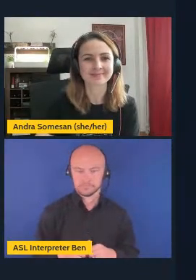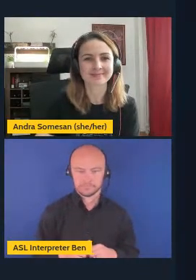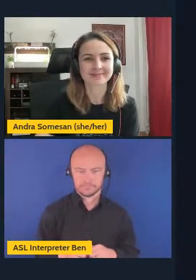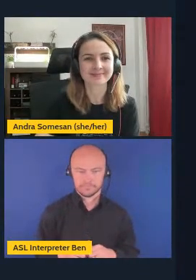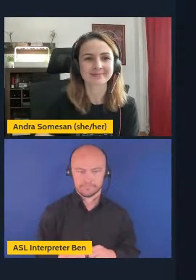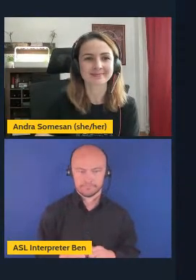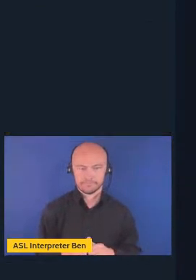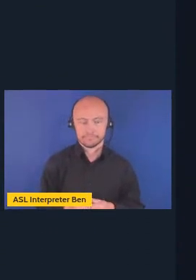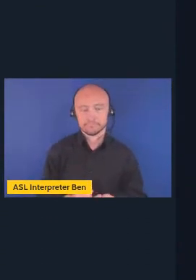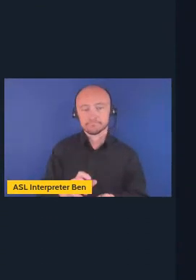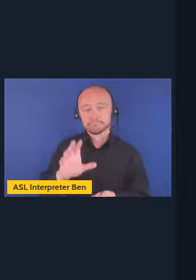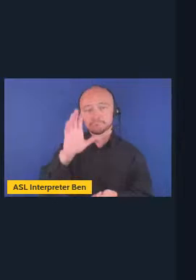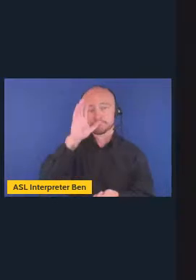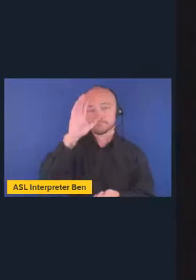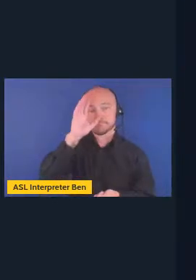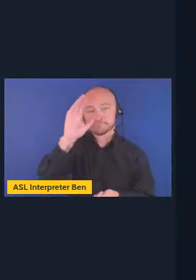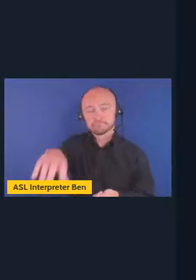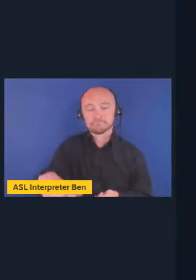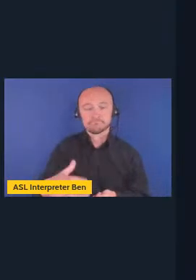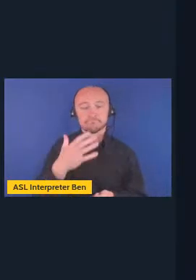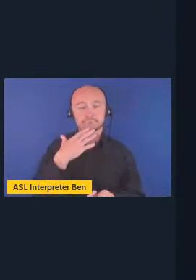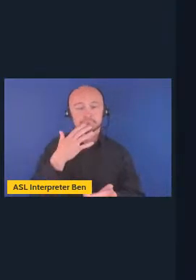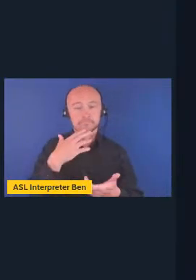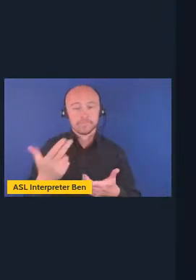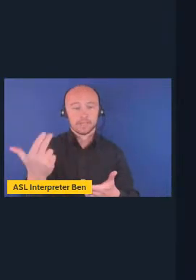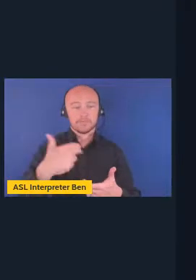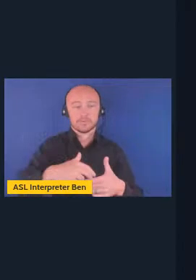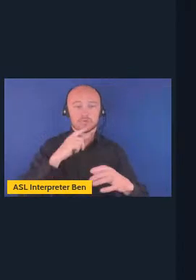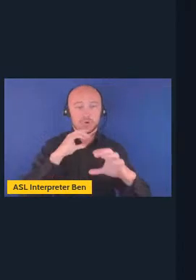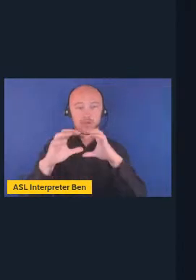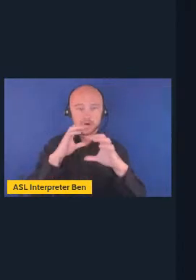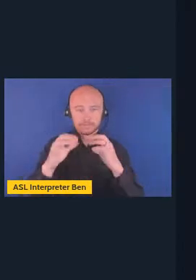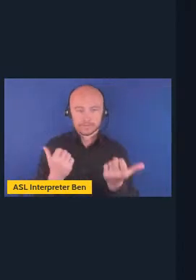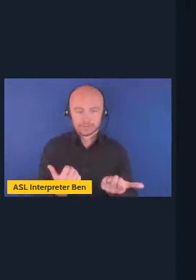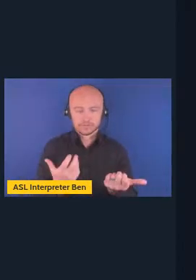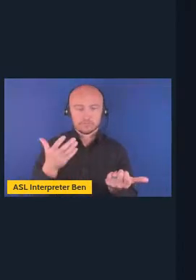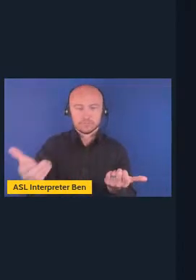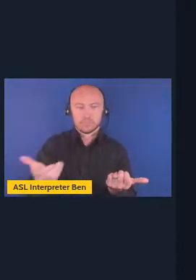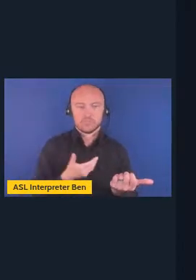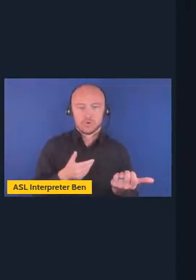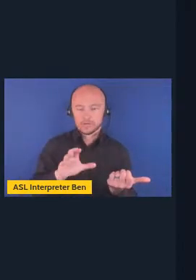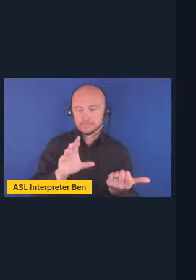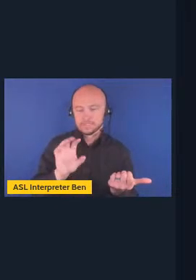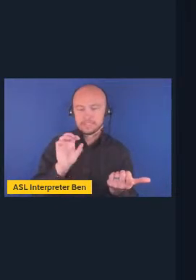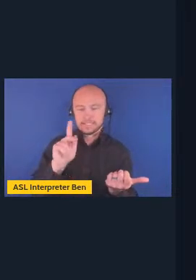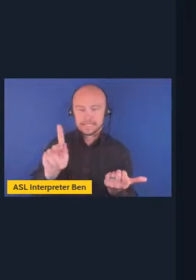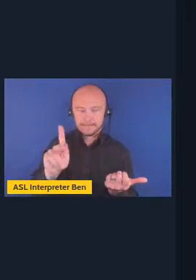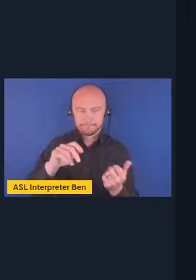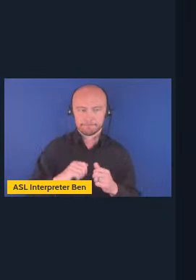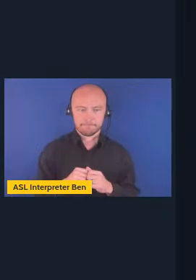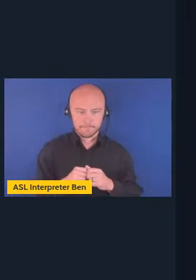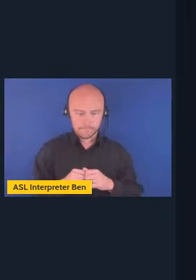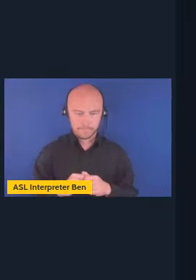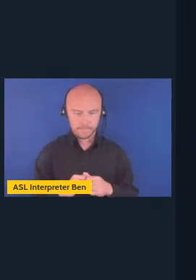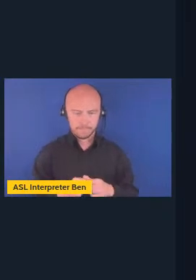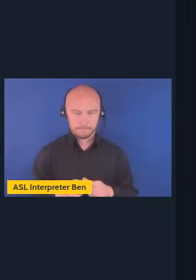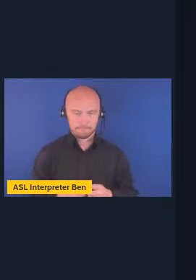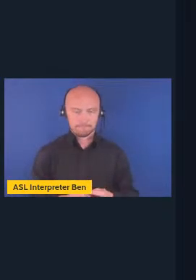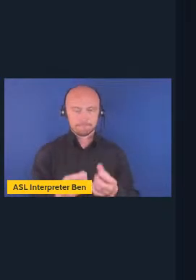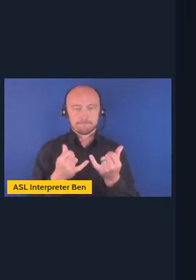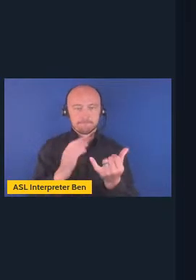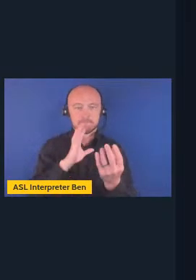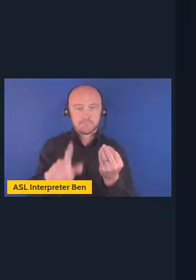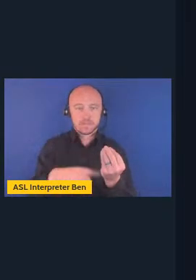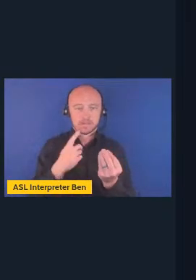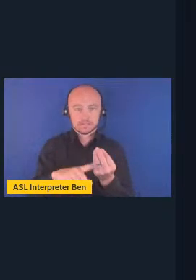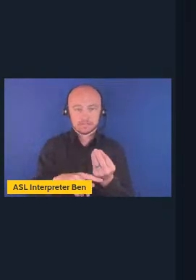Hey, hello everyone. Thank you so much for joining our session and welcome to the CDK Day series. Today we are going to talk about